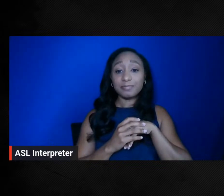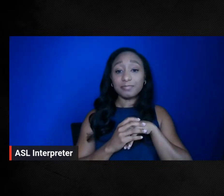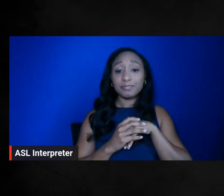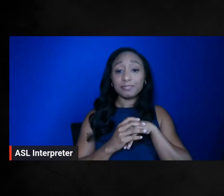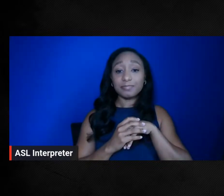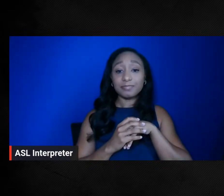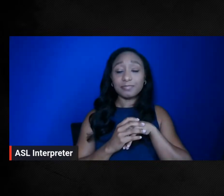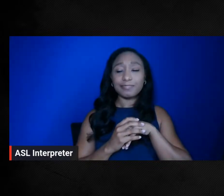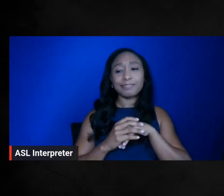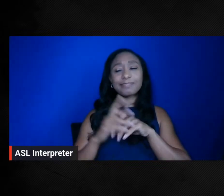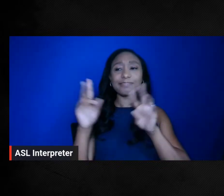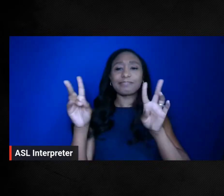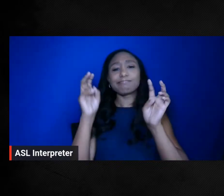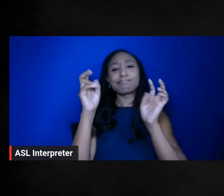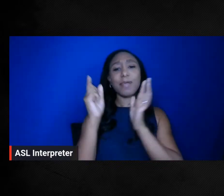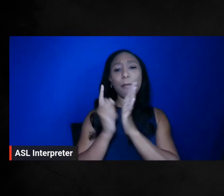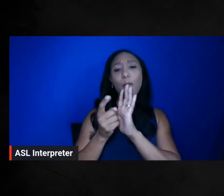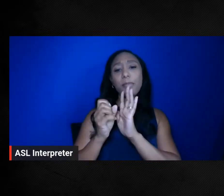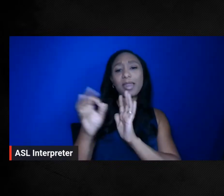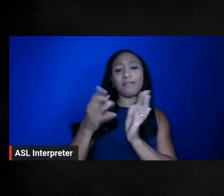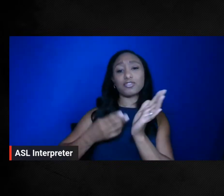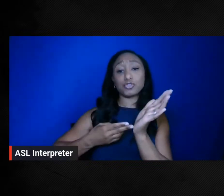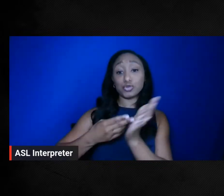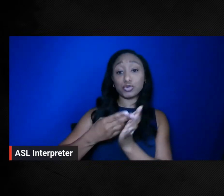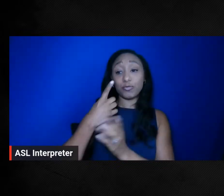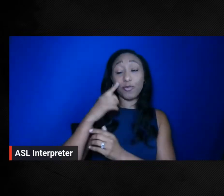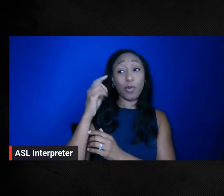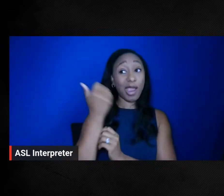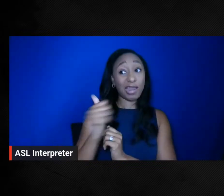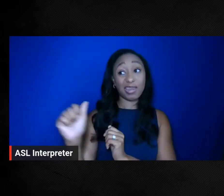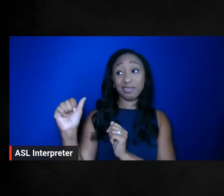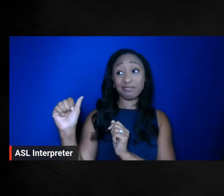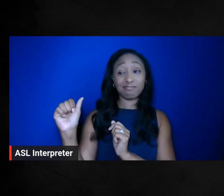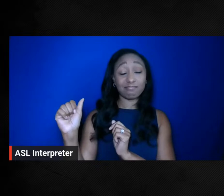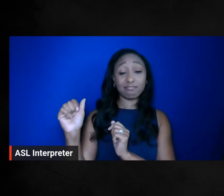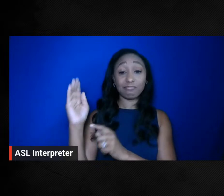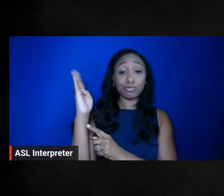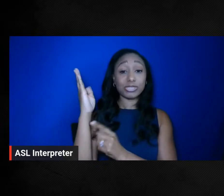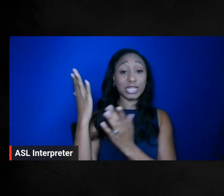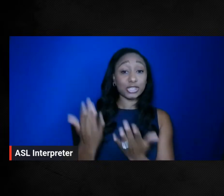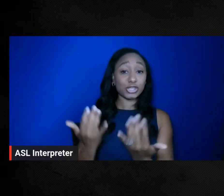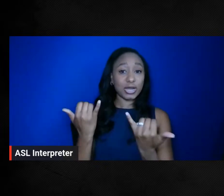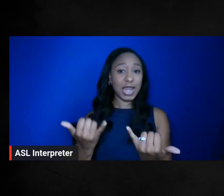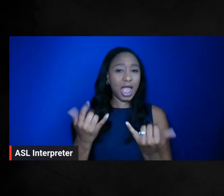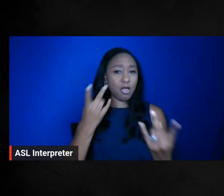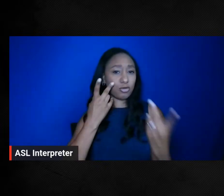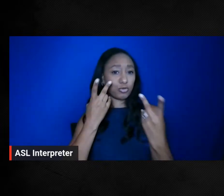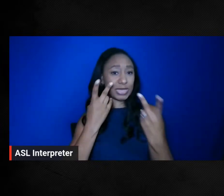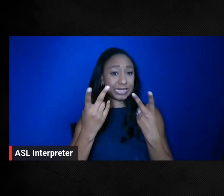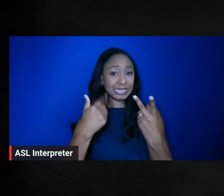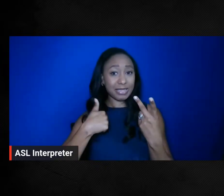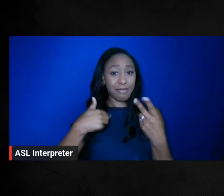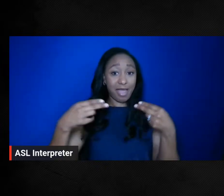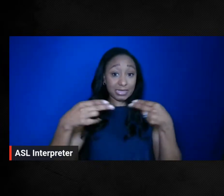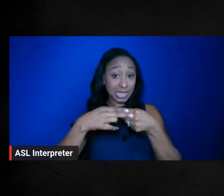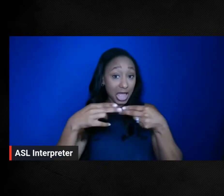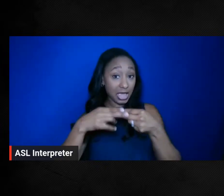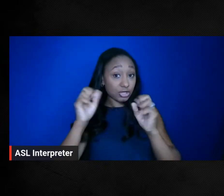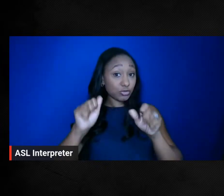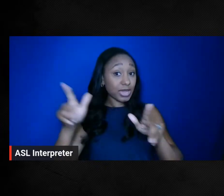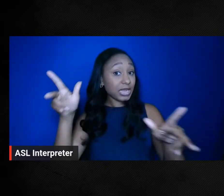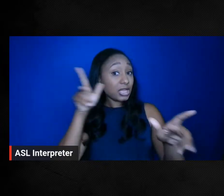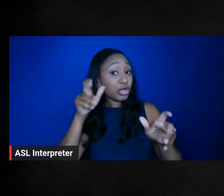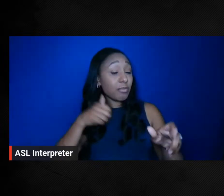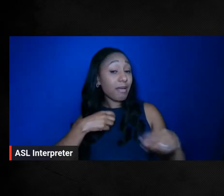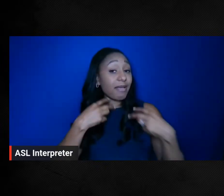And I think as of about now, you can see my slides and hear my voice and maybe